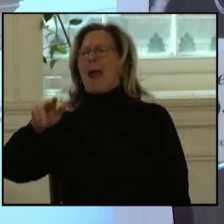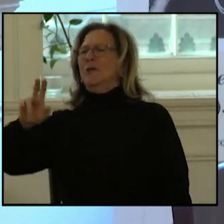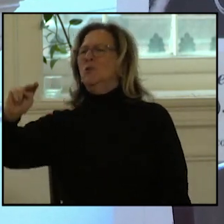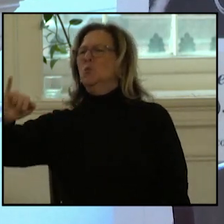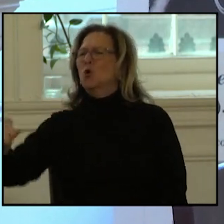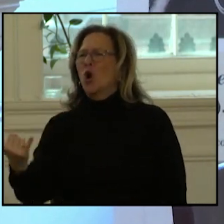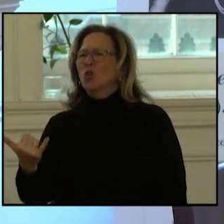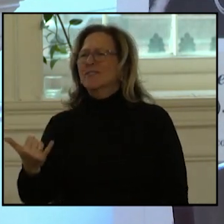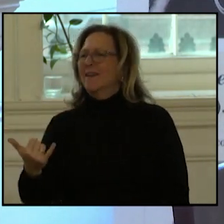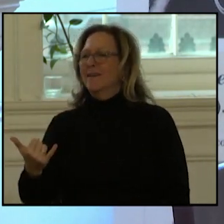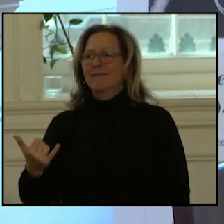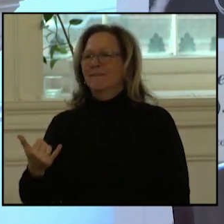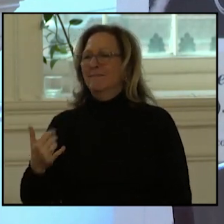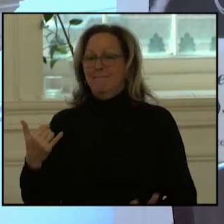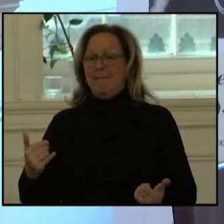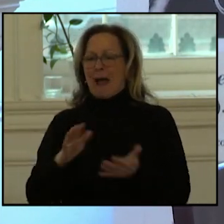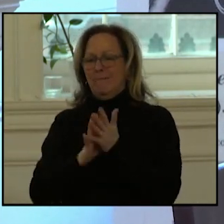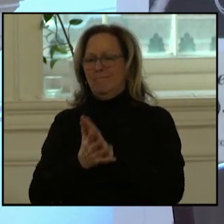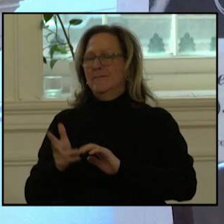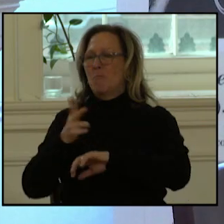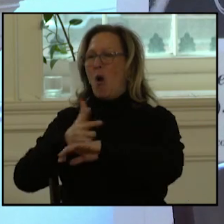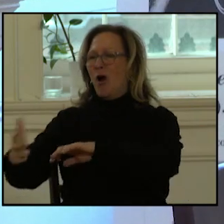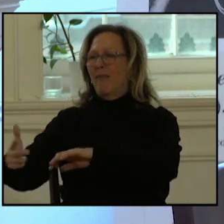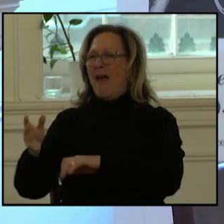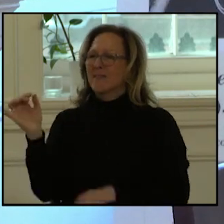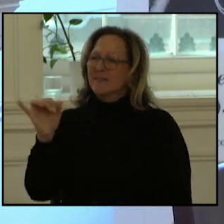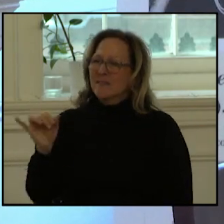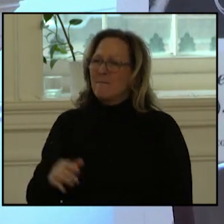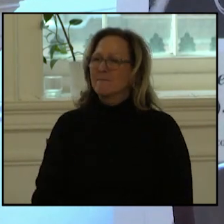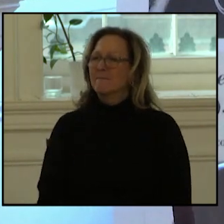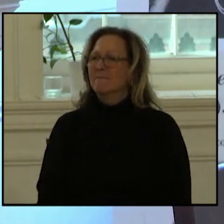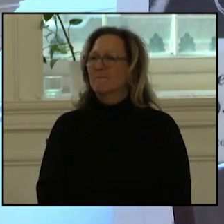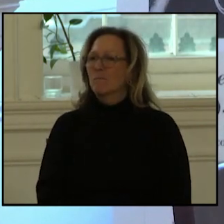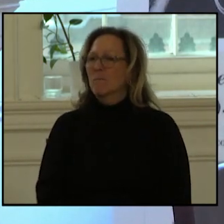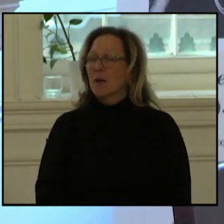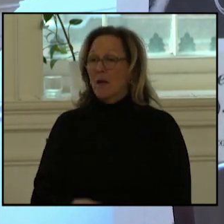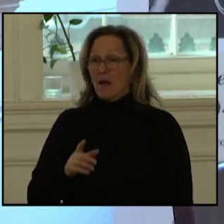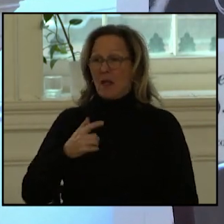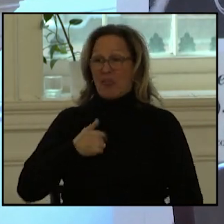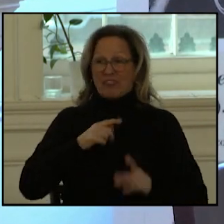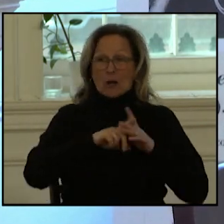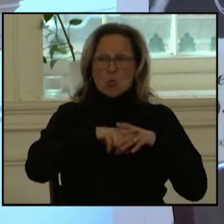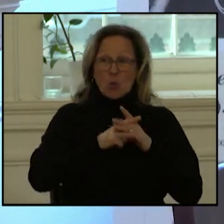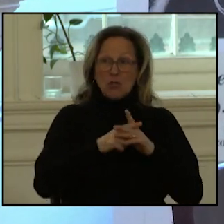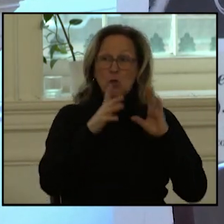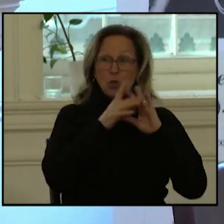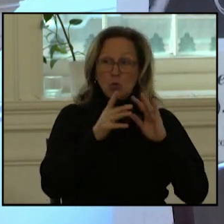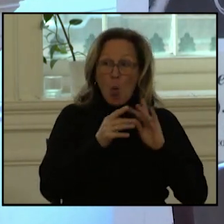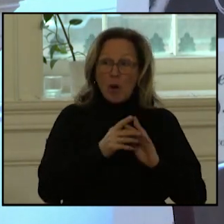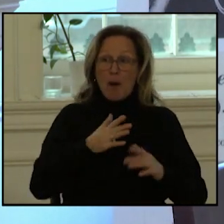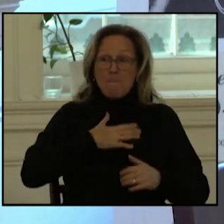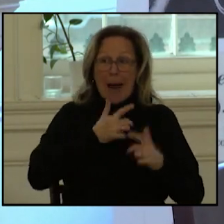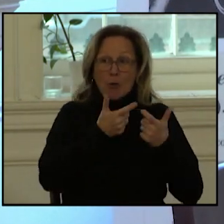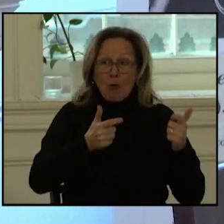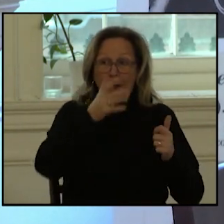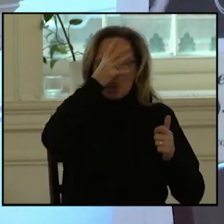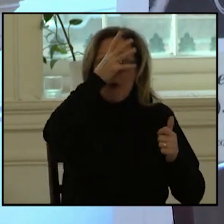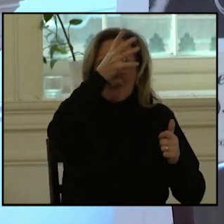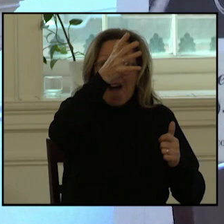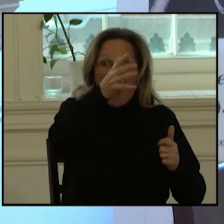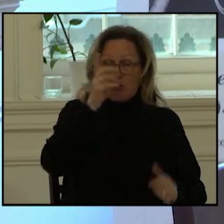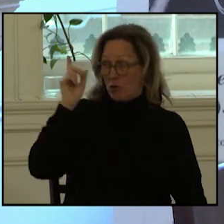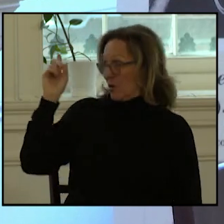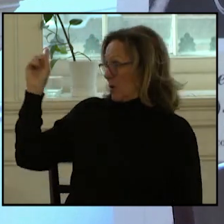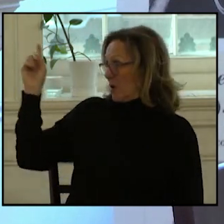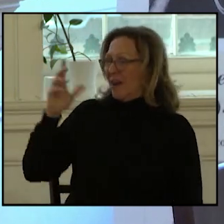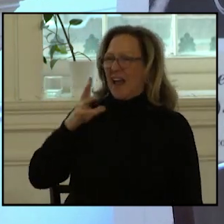buried. And similar to the original story about my third great grandfather, it was like they moved all the bodies until